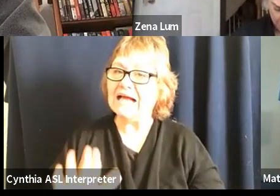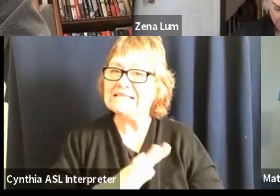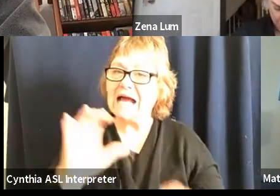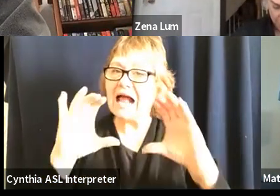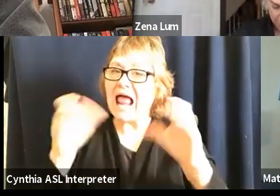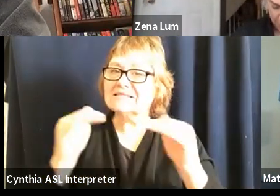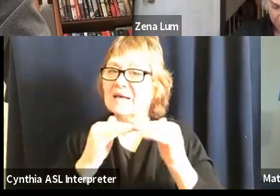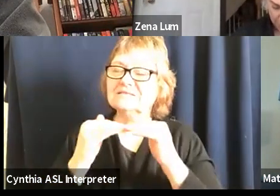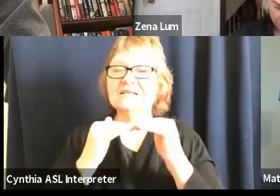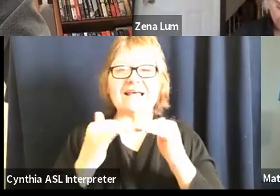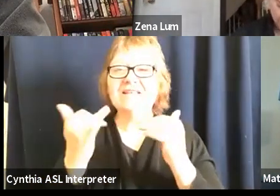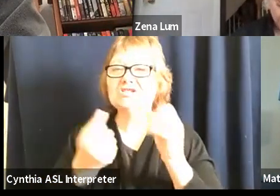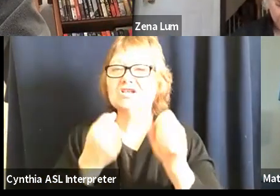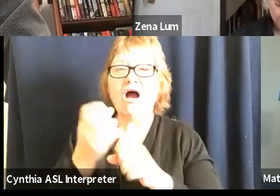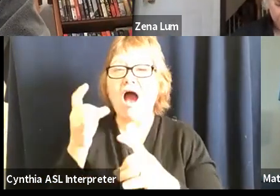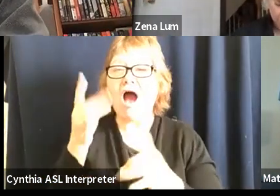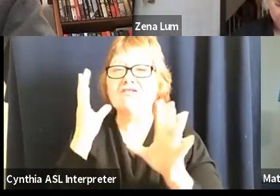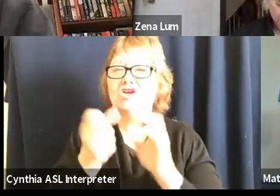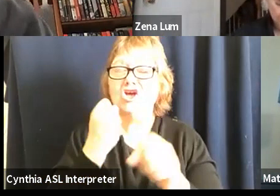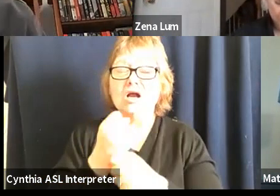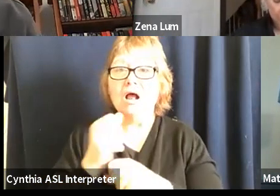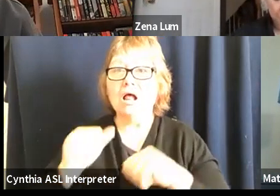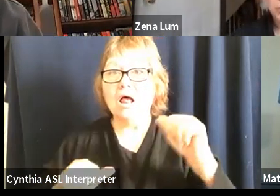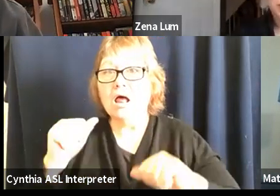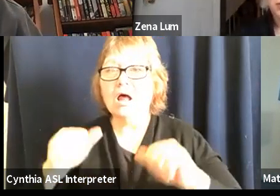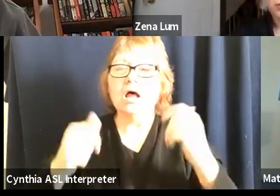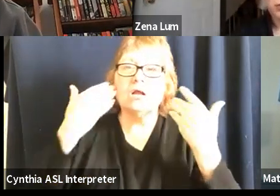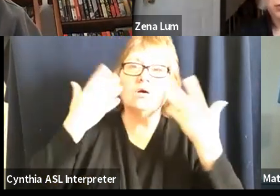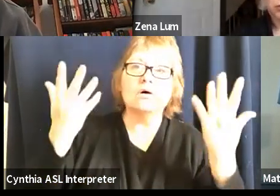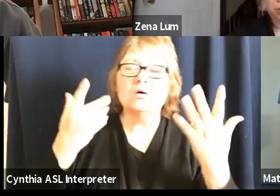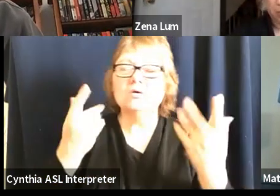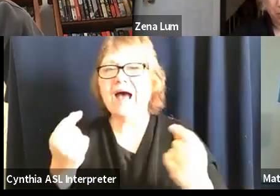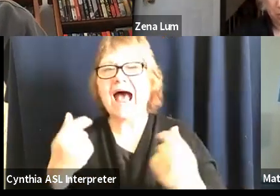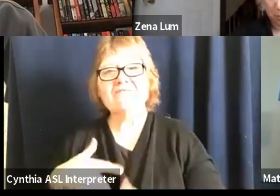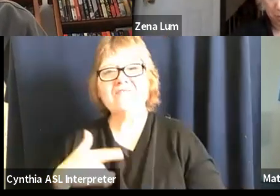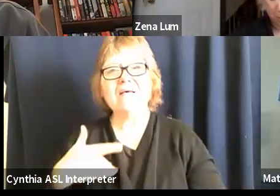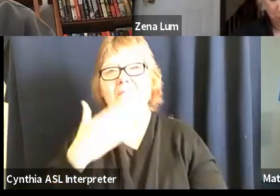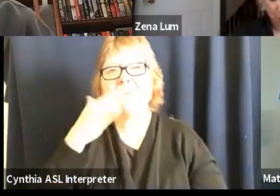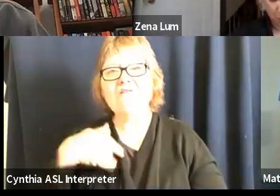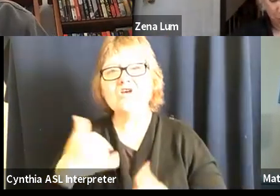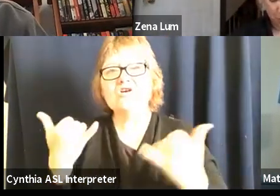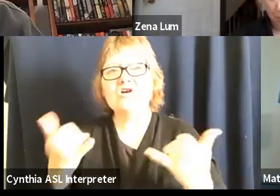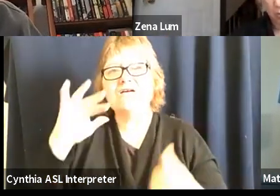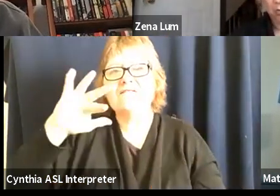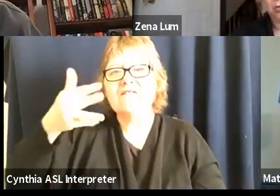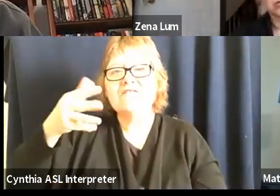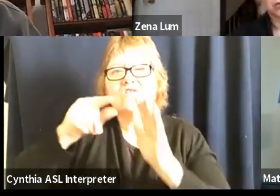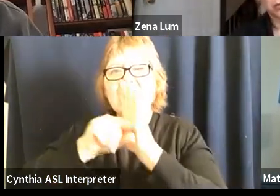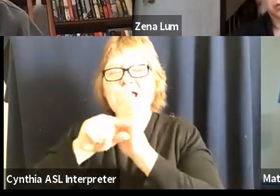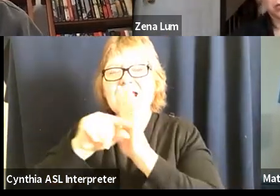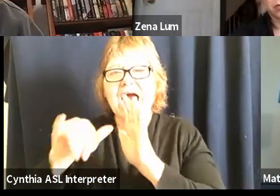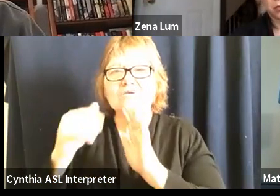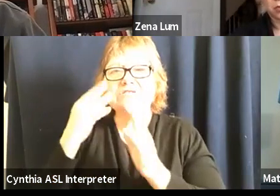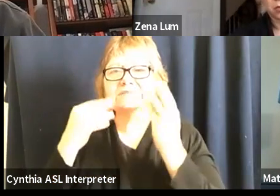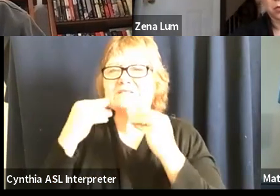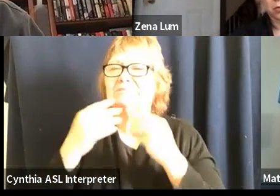an awful year. There's so much uncertainty. I feel so bad for the current fifth graders who are now going through this again. Please